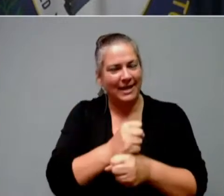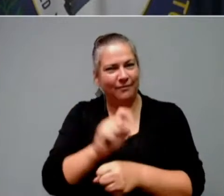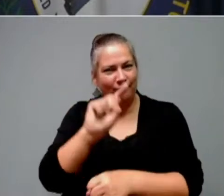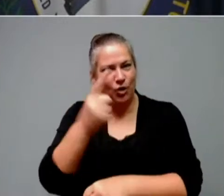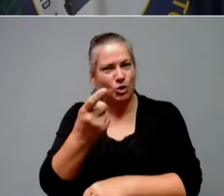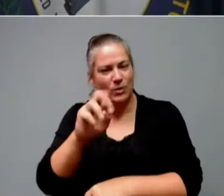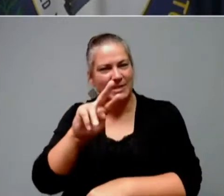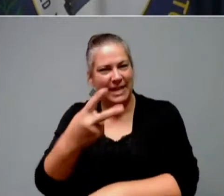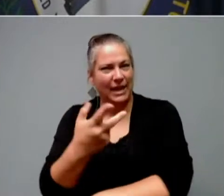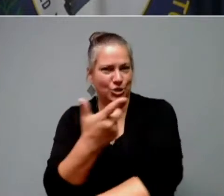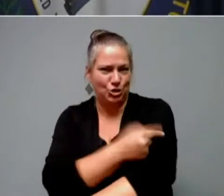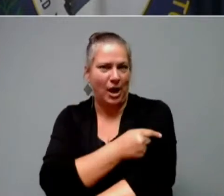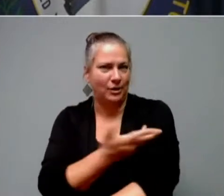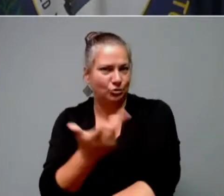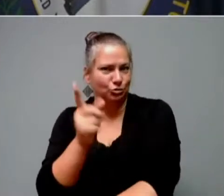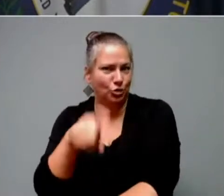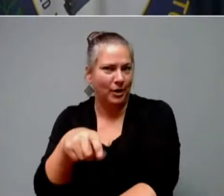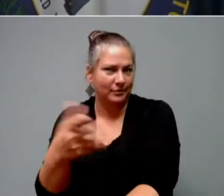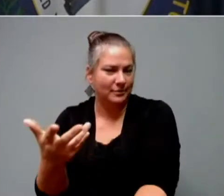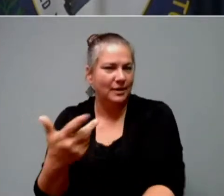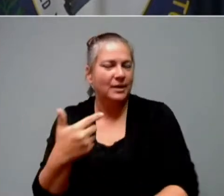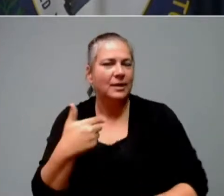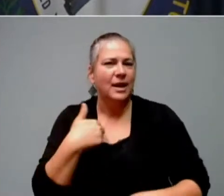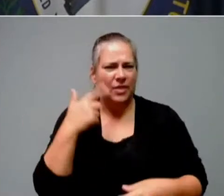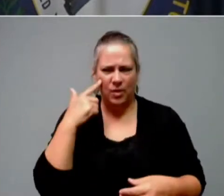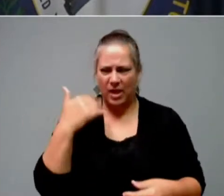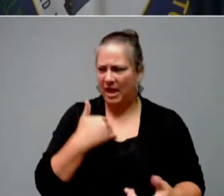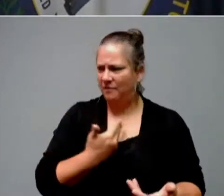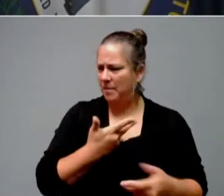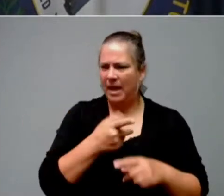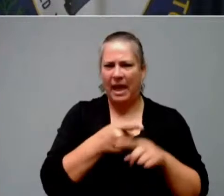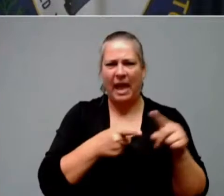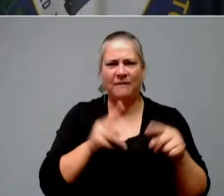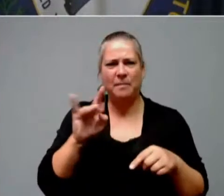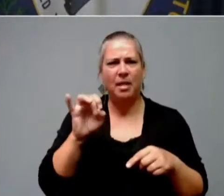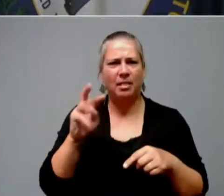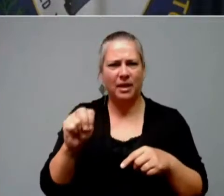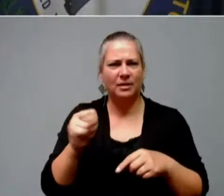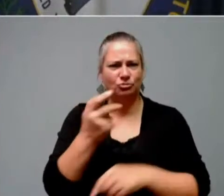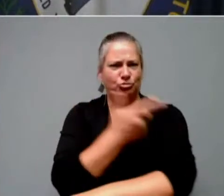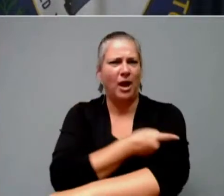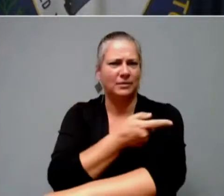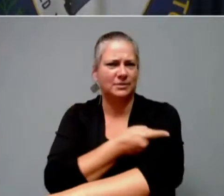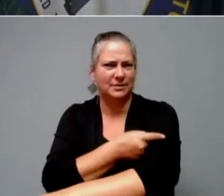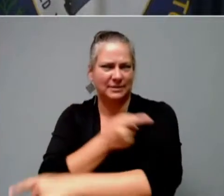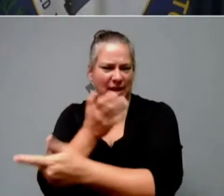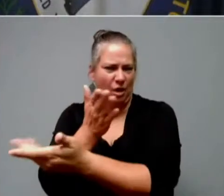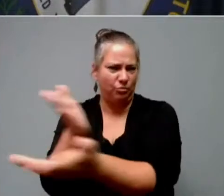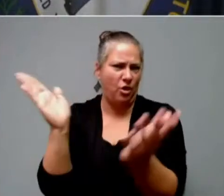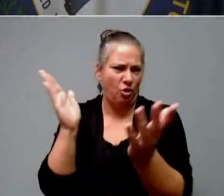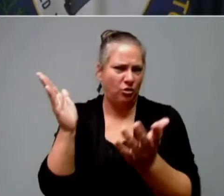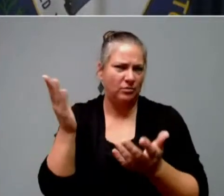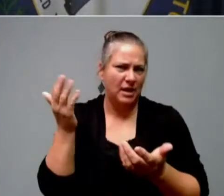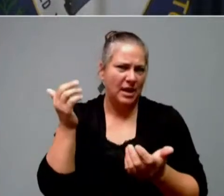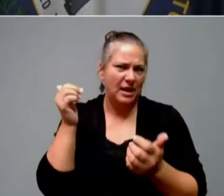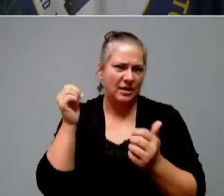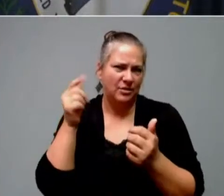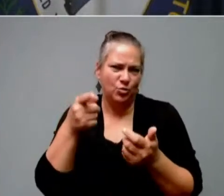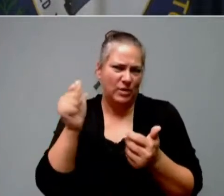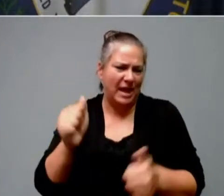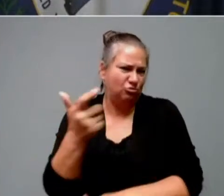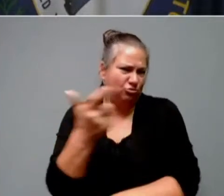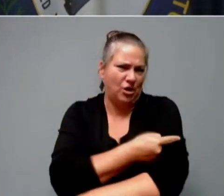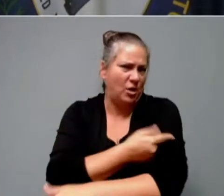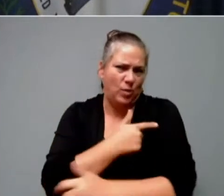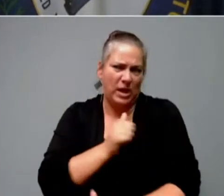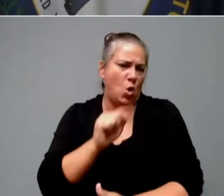shot. I think we have somewhere close to 500,000 doses that are out there right now that could go in somebody's arm, and we can order a whole